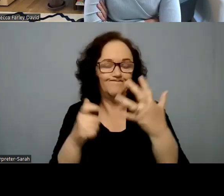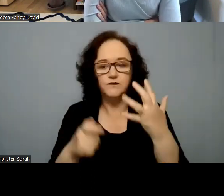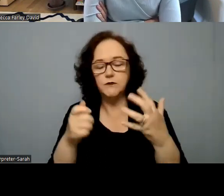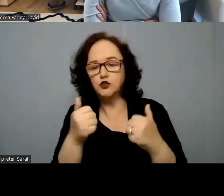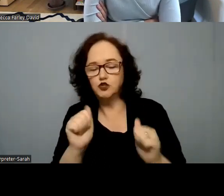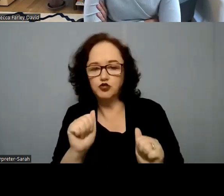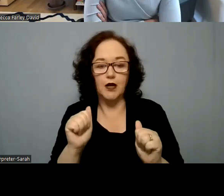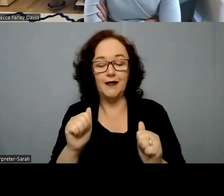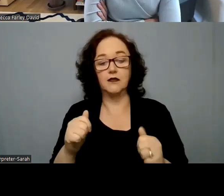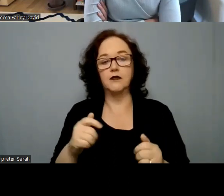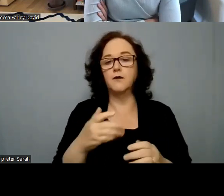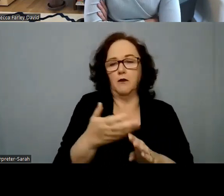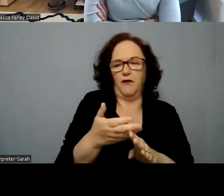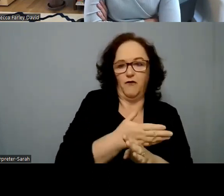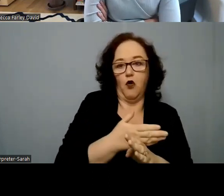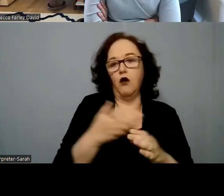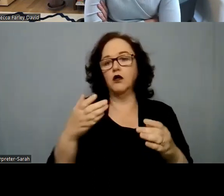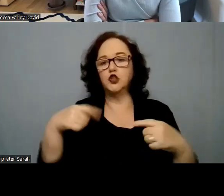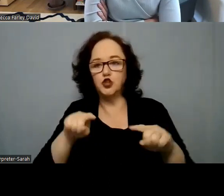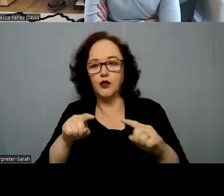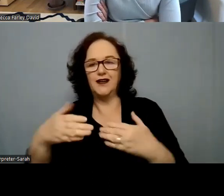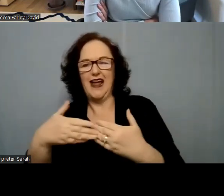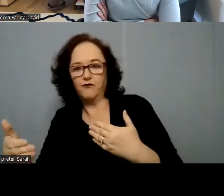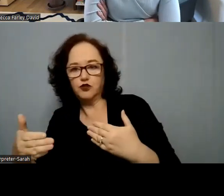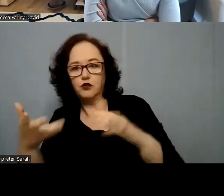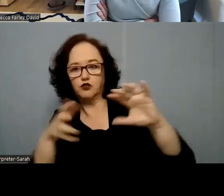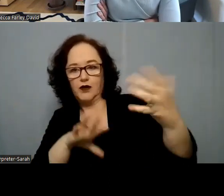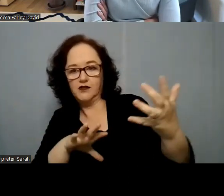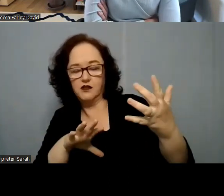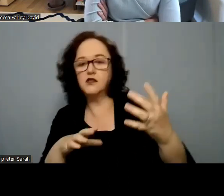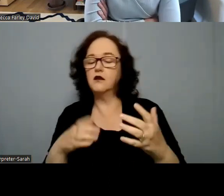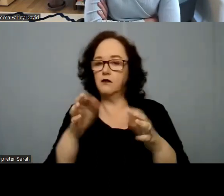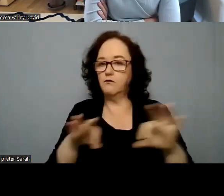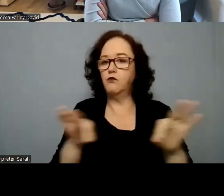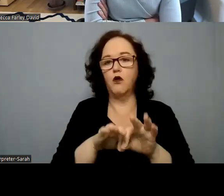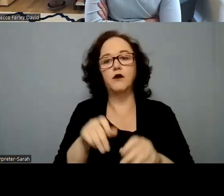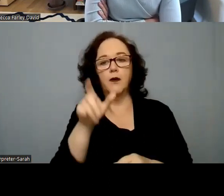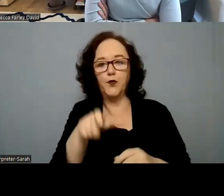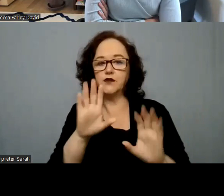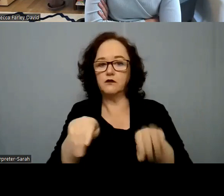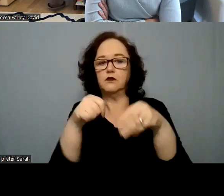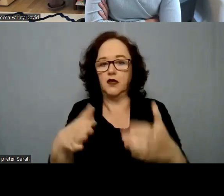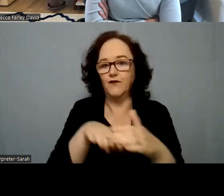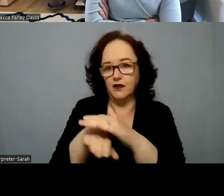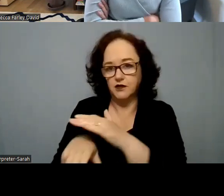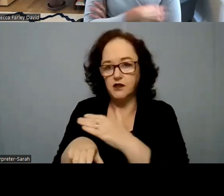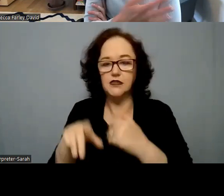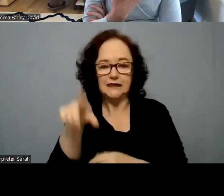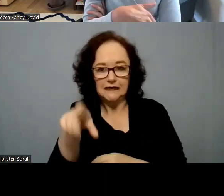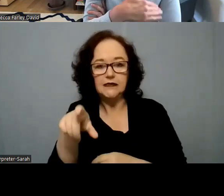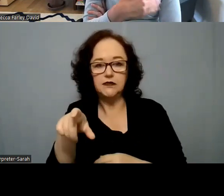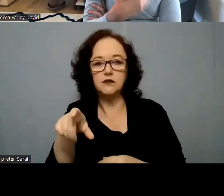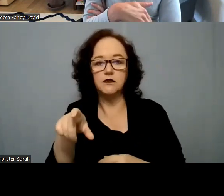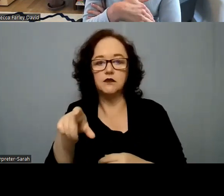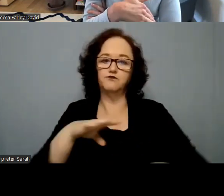or after a crisis, the person is getting access to the mental health and substance use care they need in order to mitigate